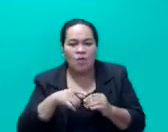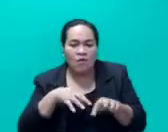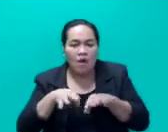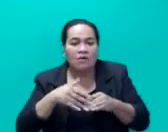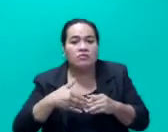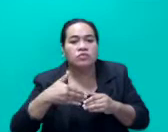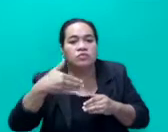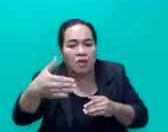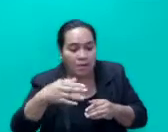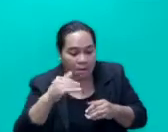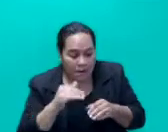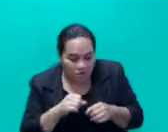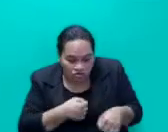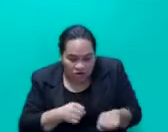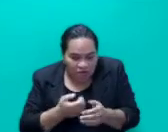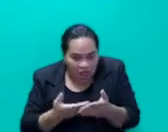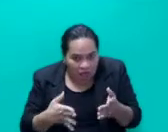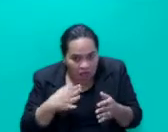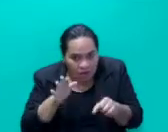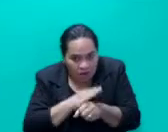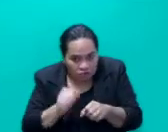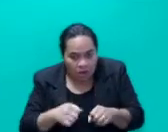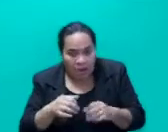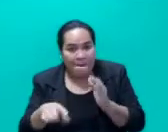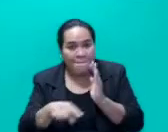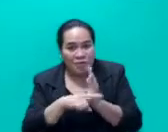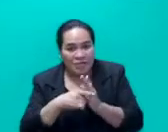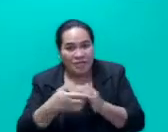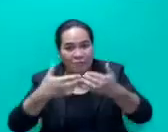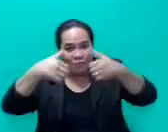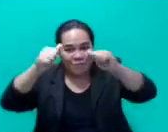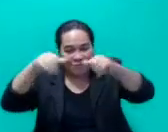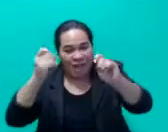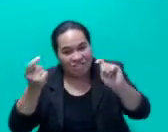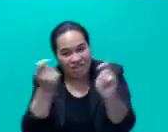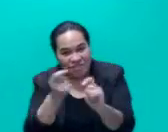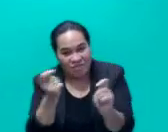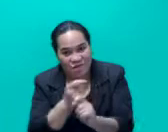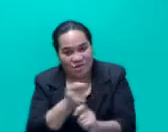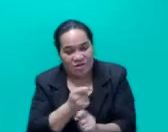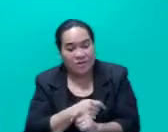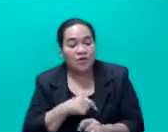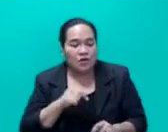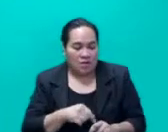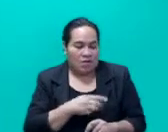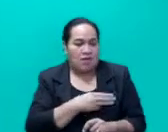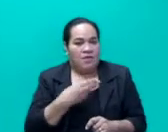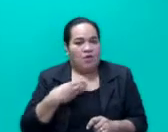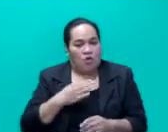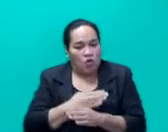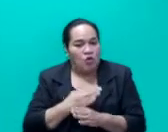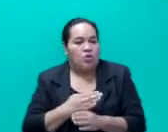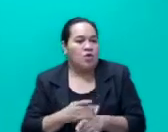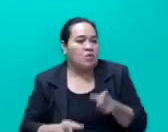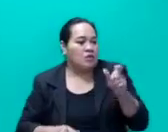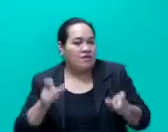ensure sustainability and positive transformation. Mr. Speaker, it is with this that the Ministry will continue to work with our development